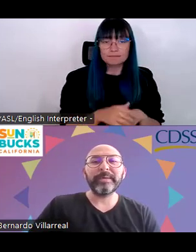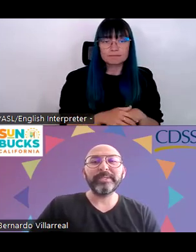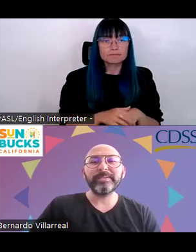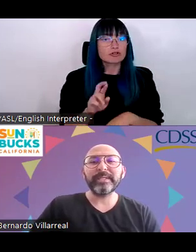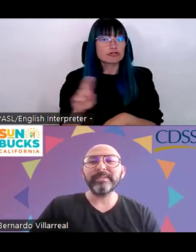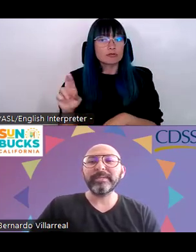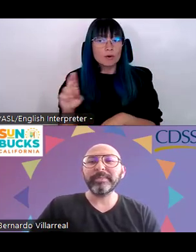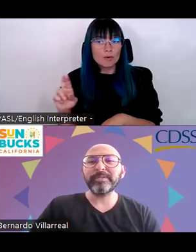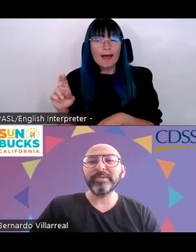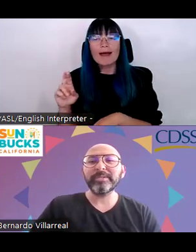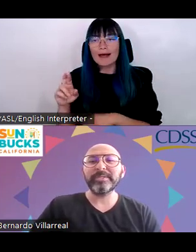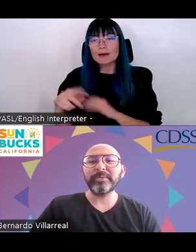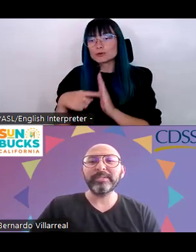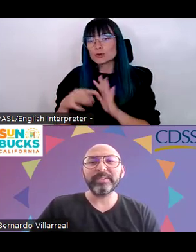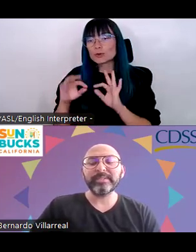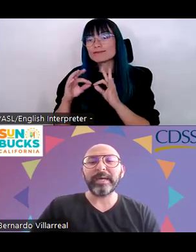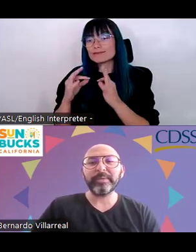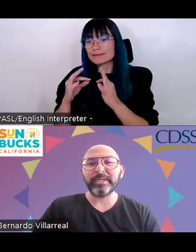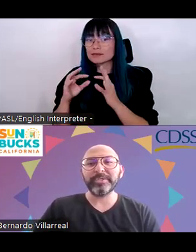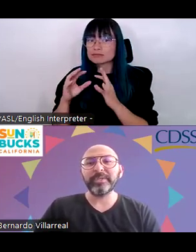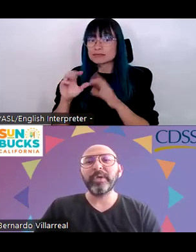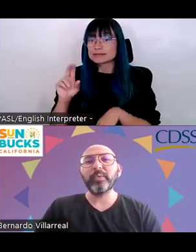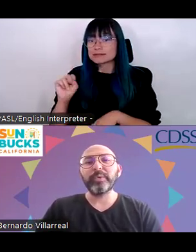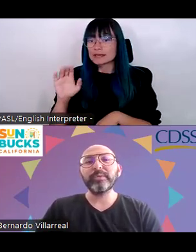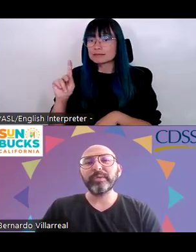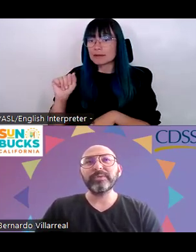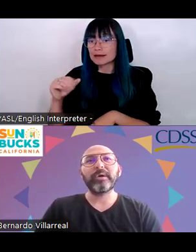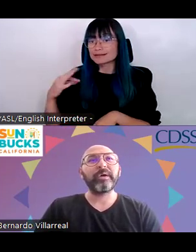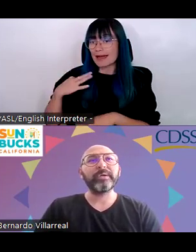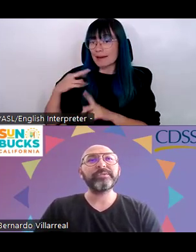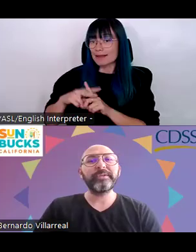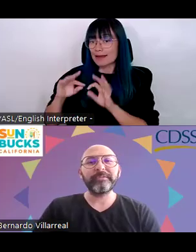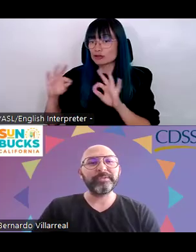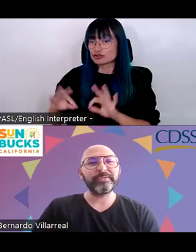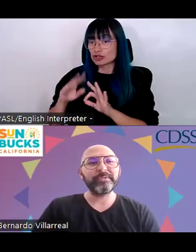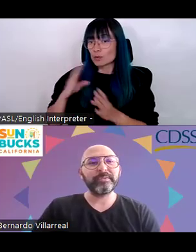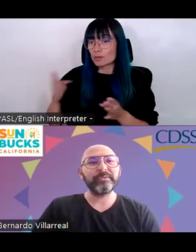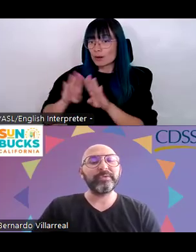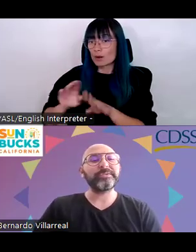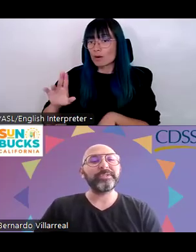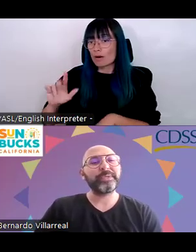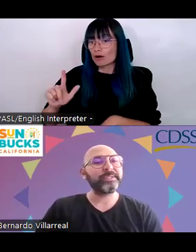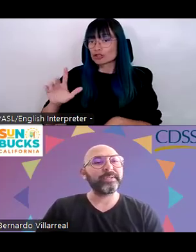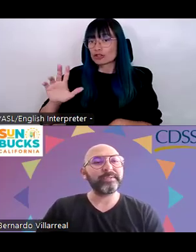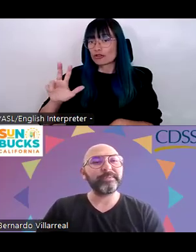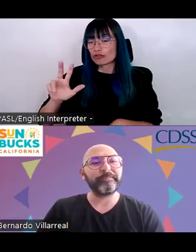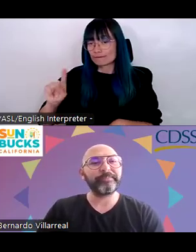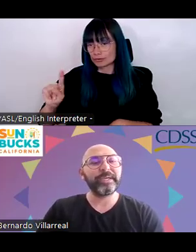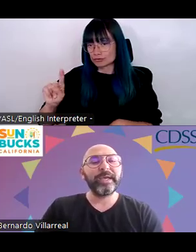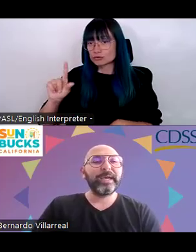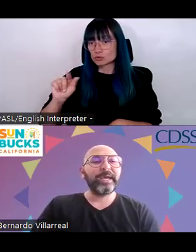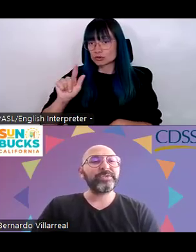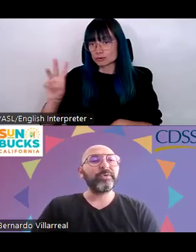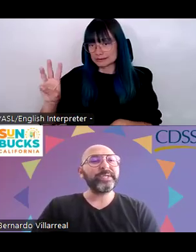right reminds families that the Sunbucks 2026 application will close on August 31st,